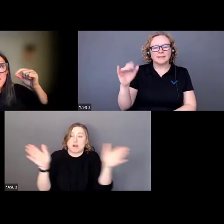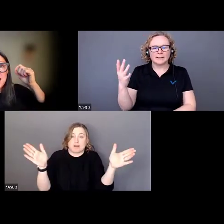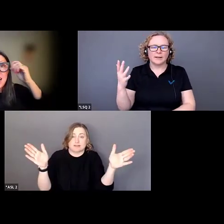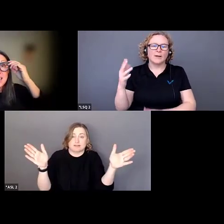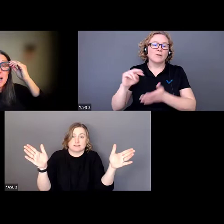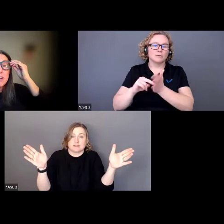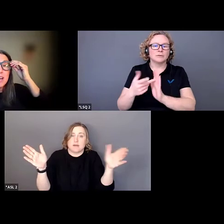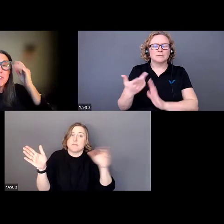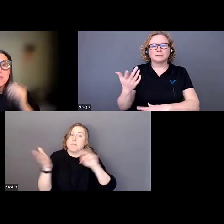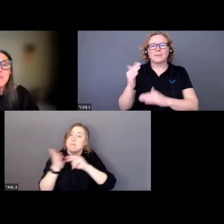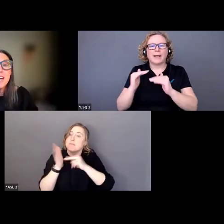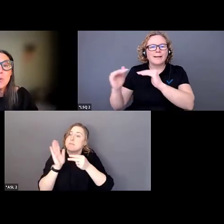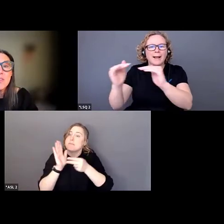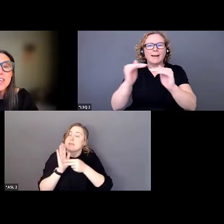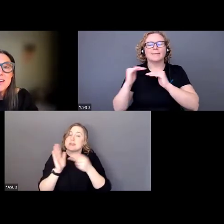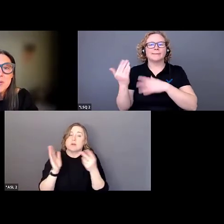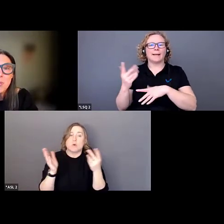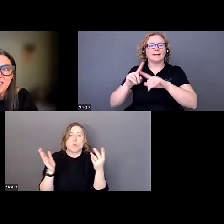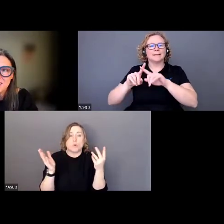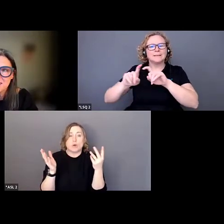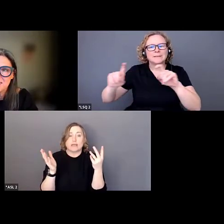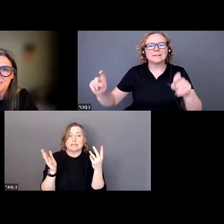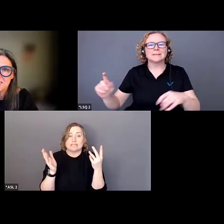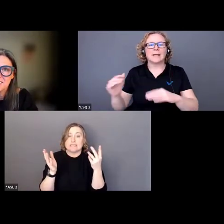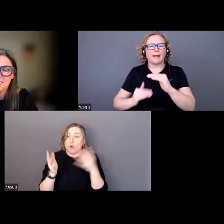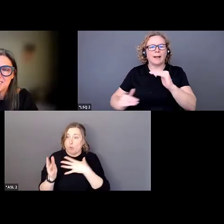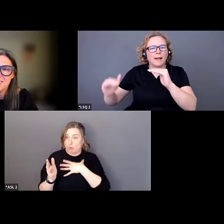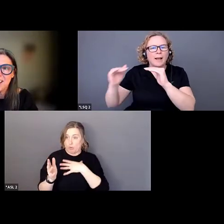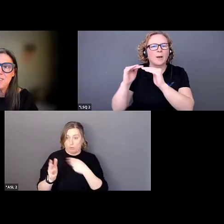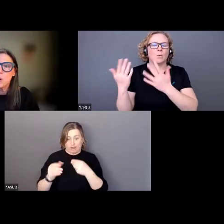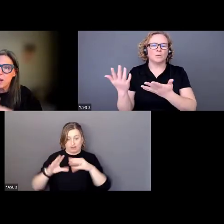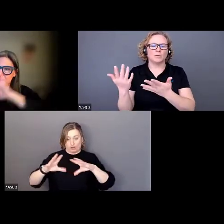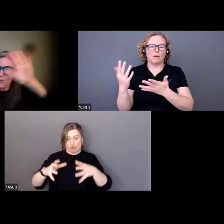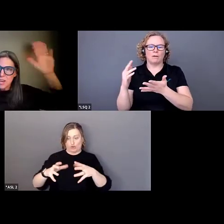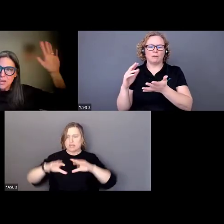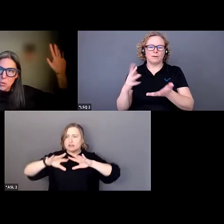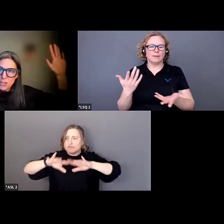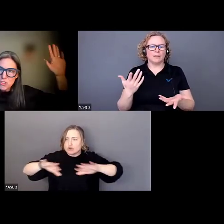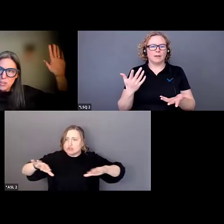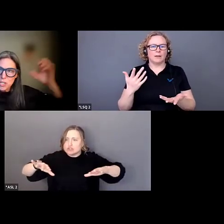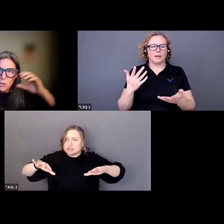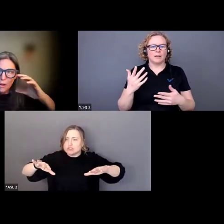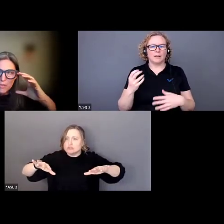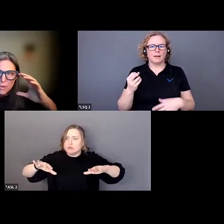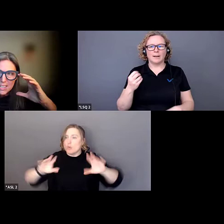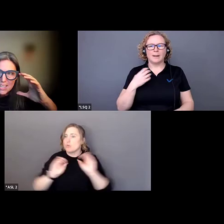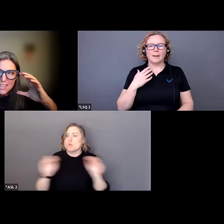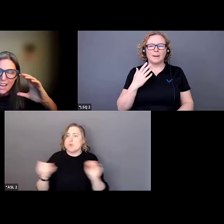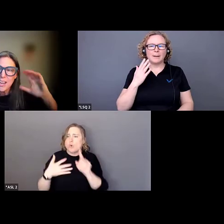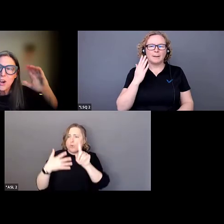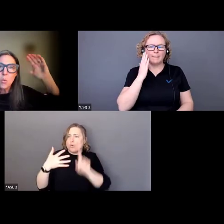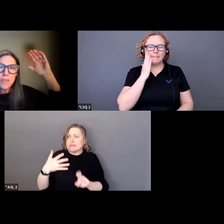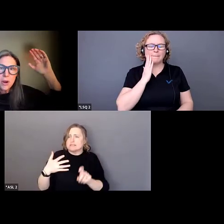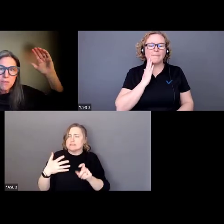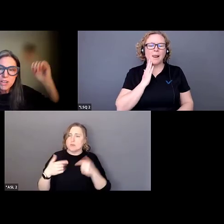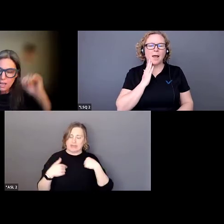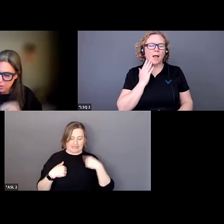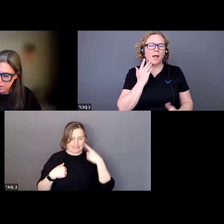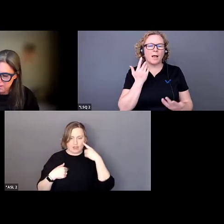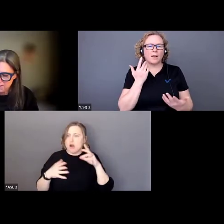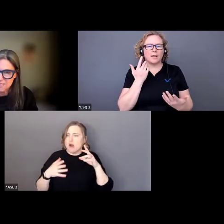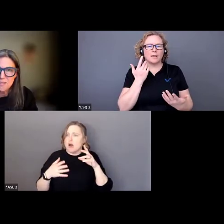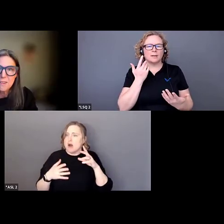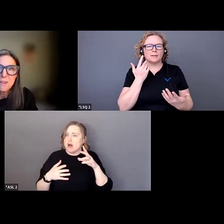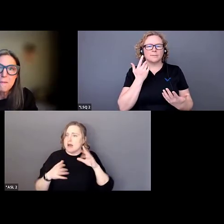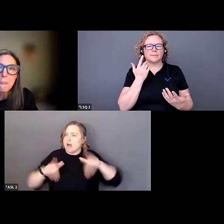in EDI of diversifying within whiteness, right? Where whiteness goes unquestioned. We do all this work in EDI without ever